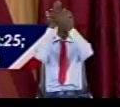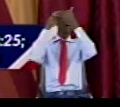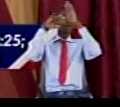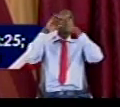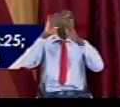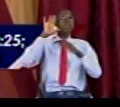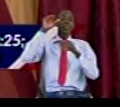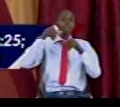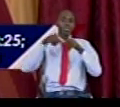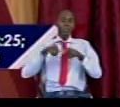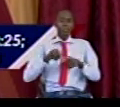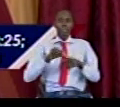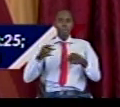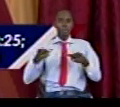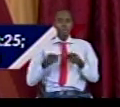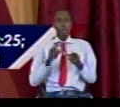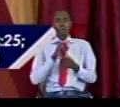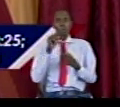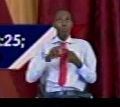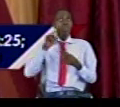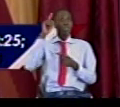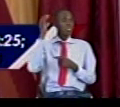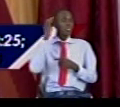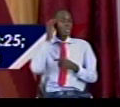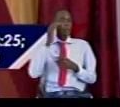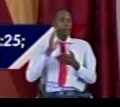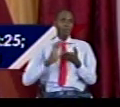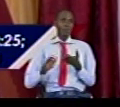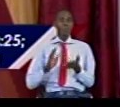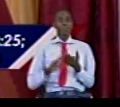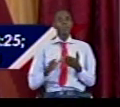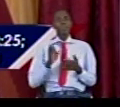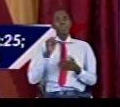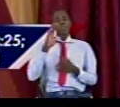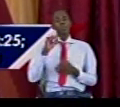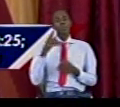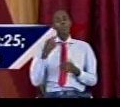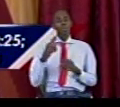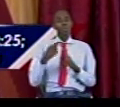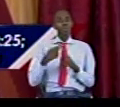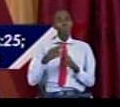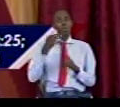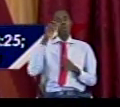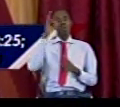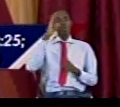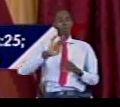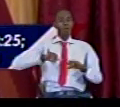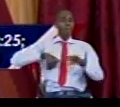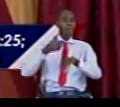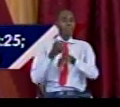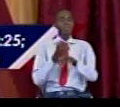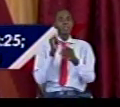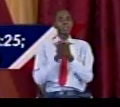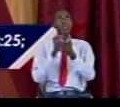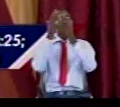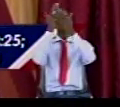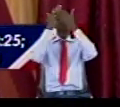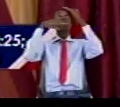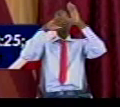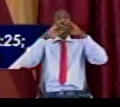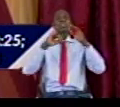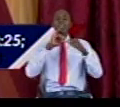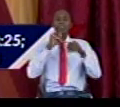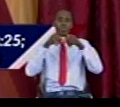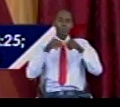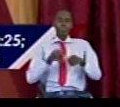and when thou hearest, forgive. And so the word of God affirms that heaven is the dwelling place of the